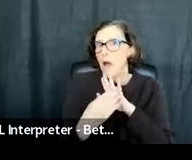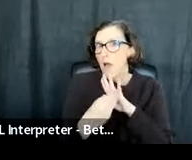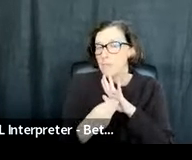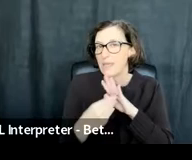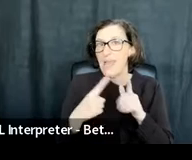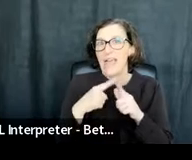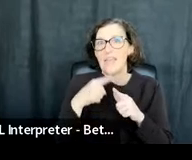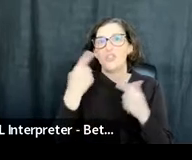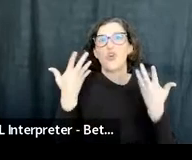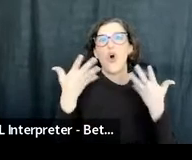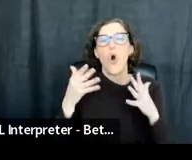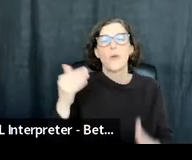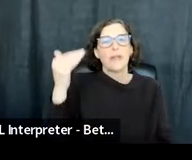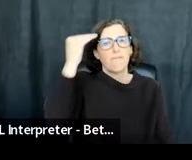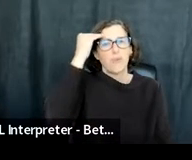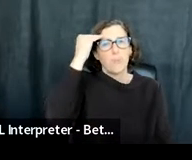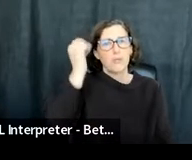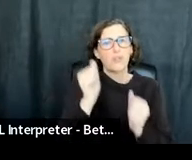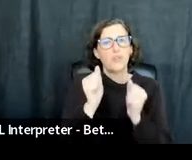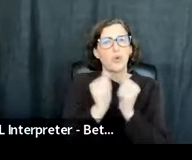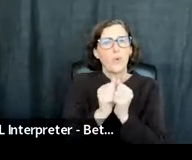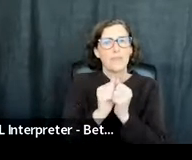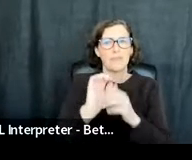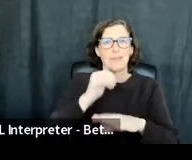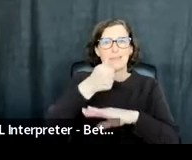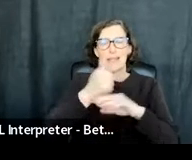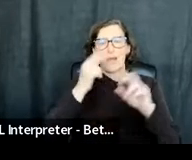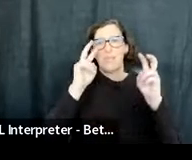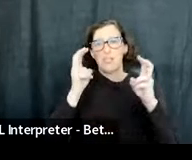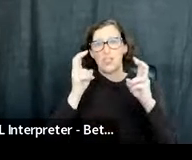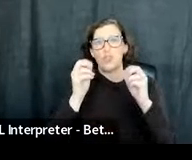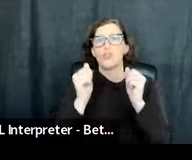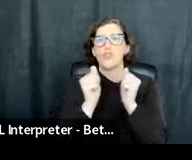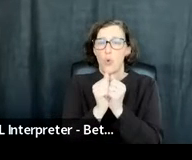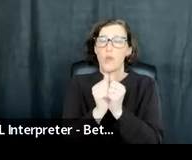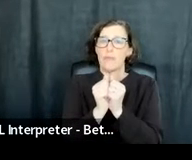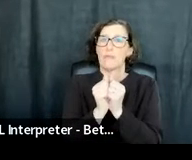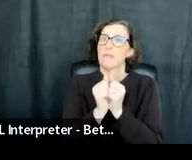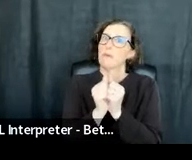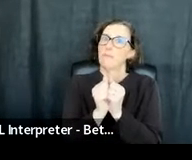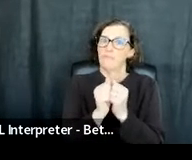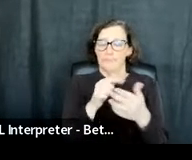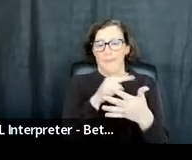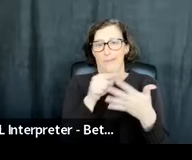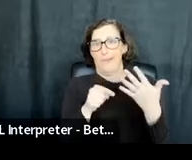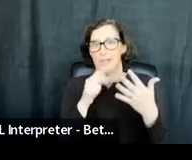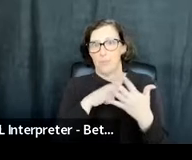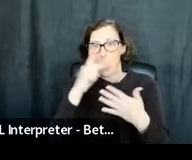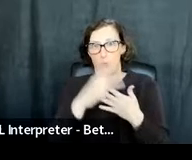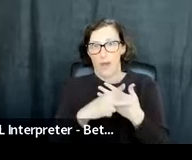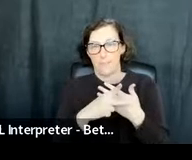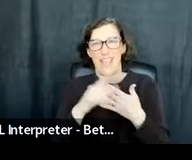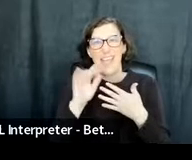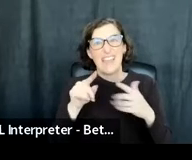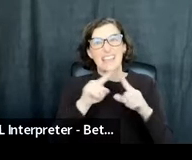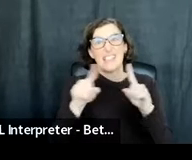already familiar with some of the installation issues associated with installing these in an enterprise, which are different from installing it